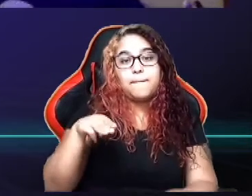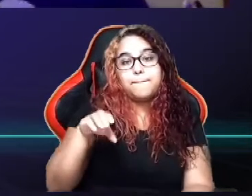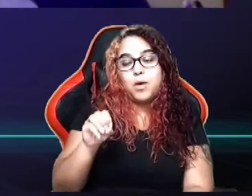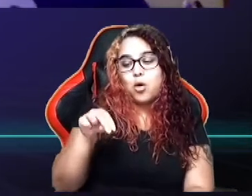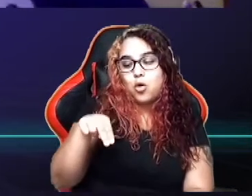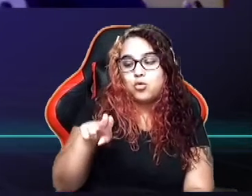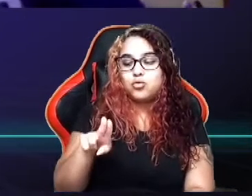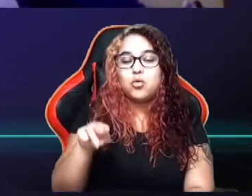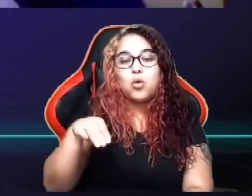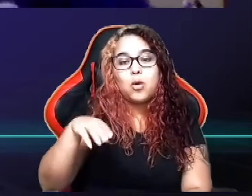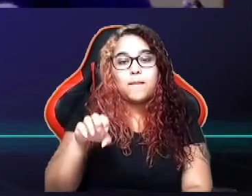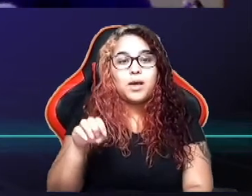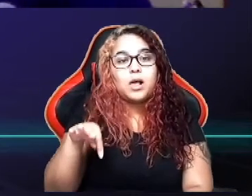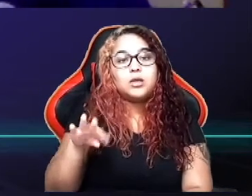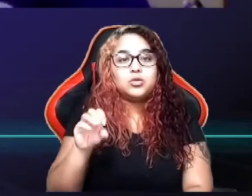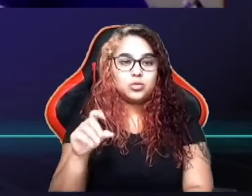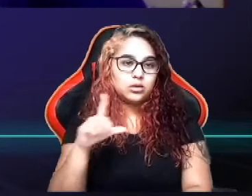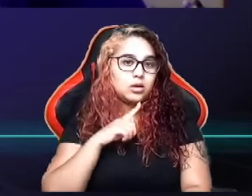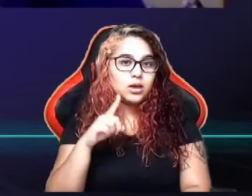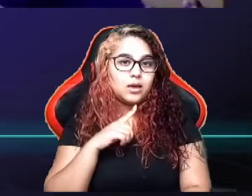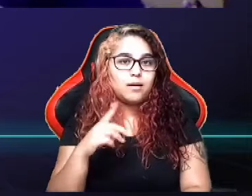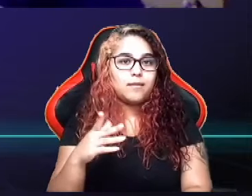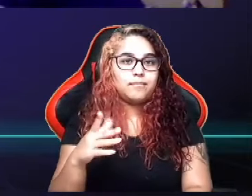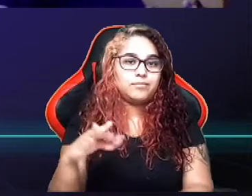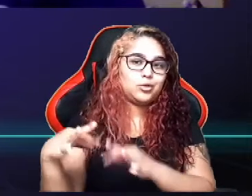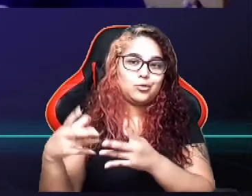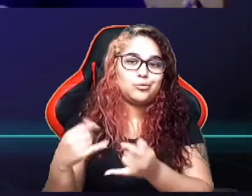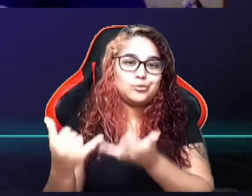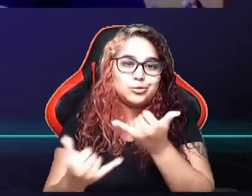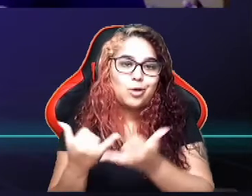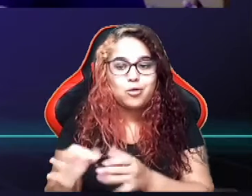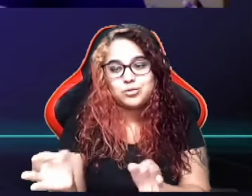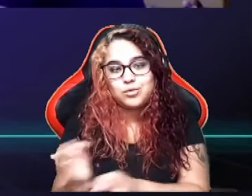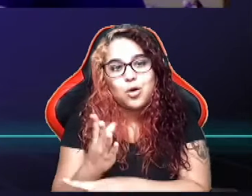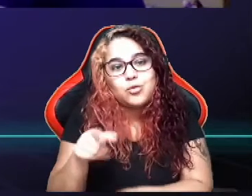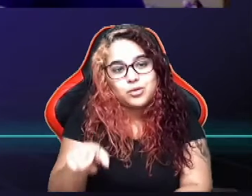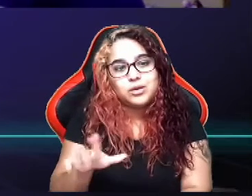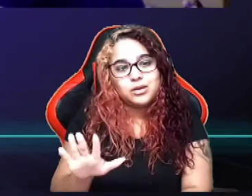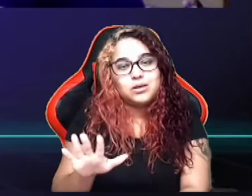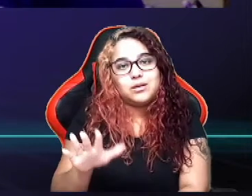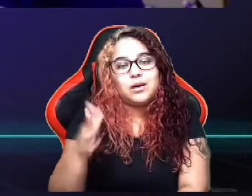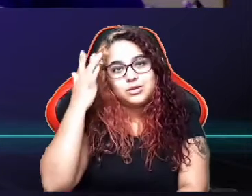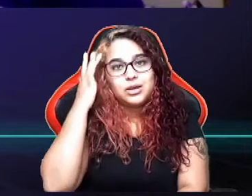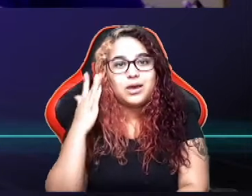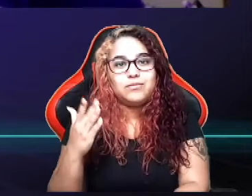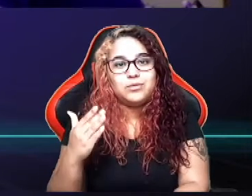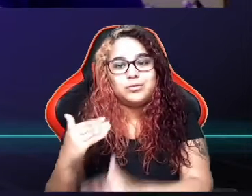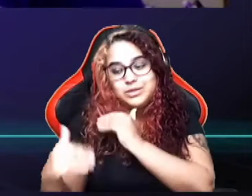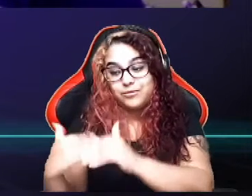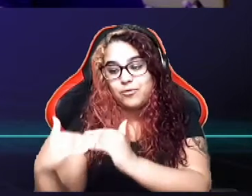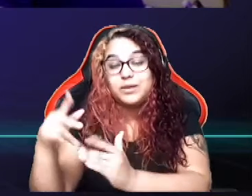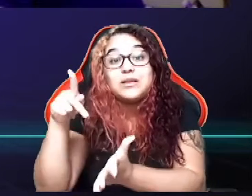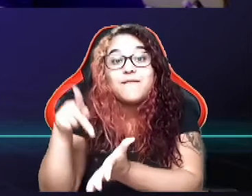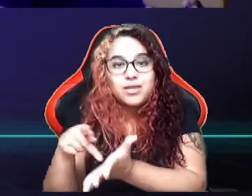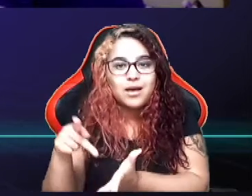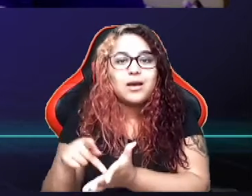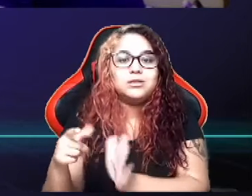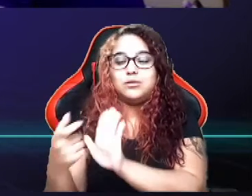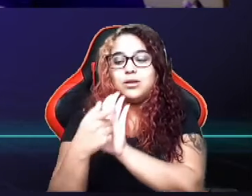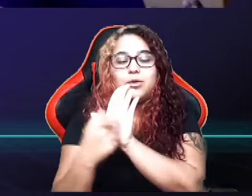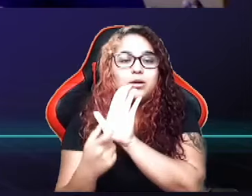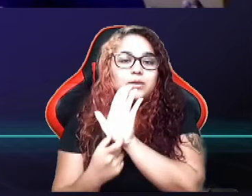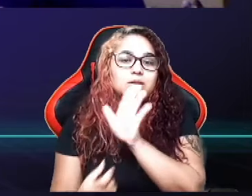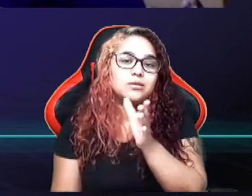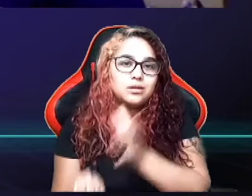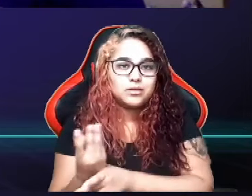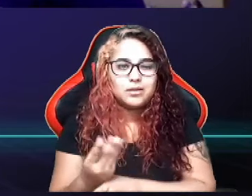while Monomyto understands game development and let's call it the